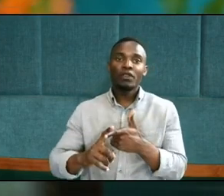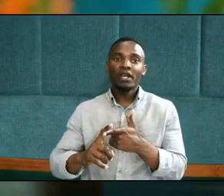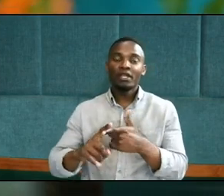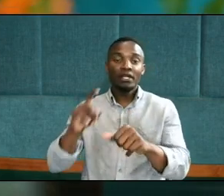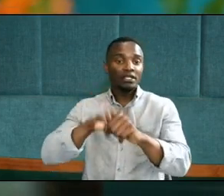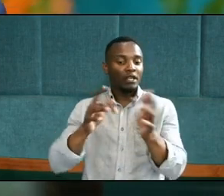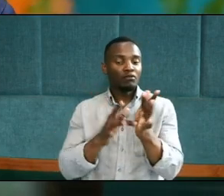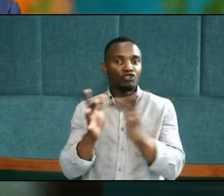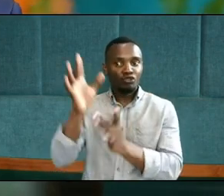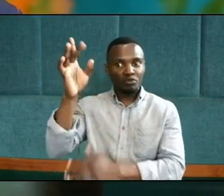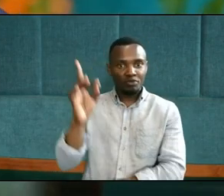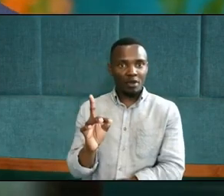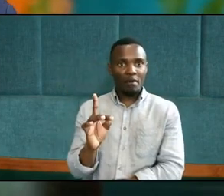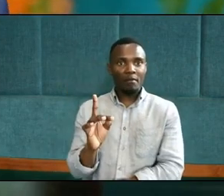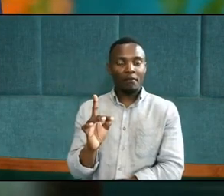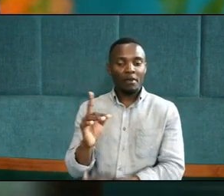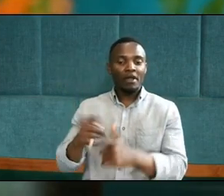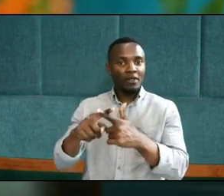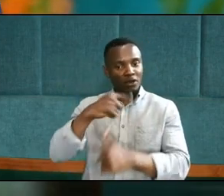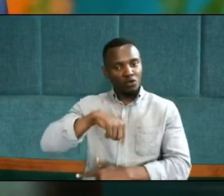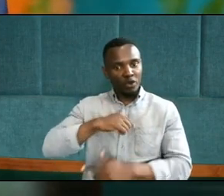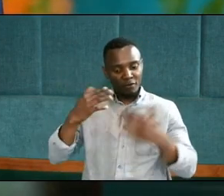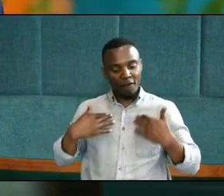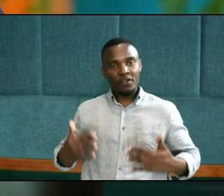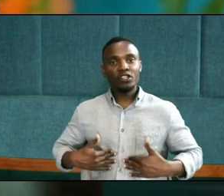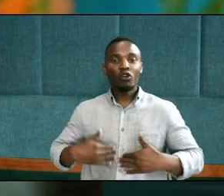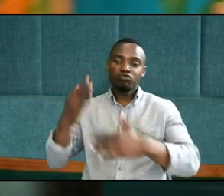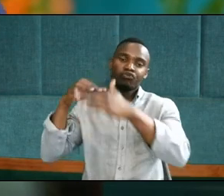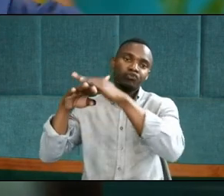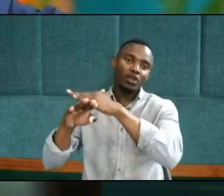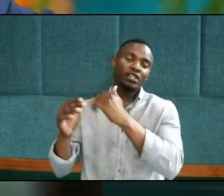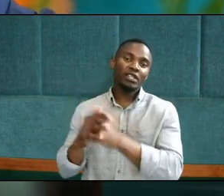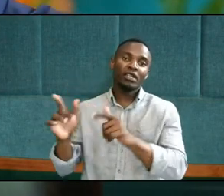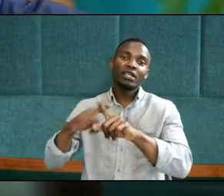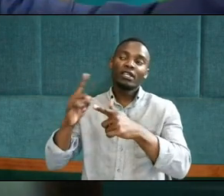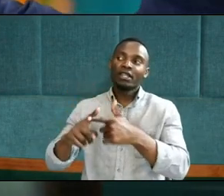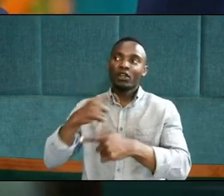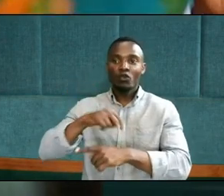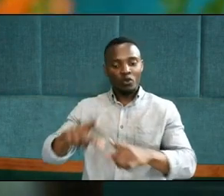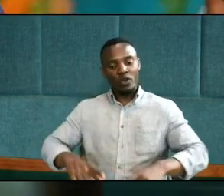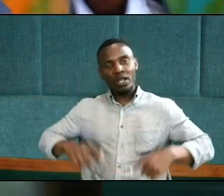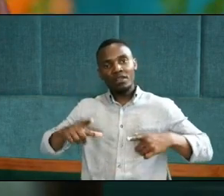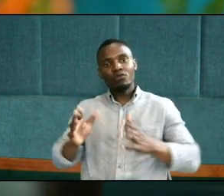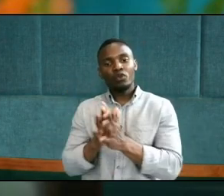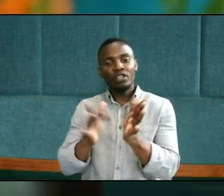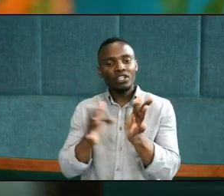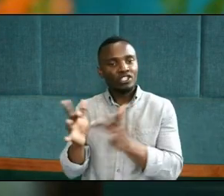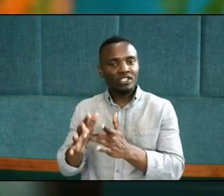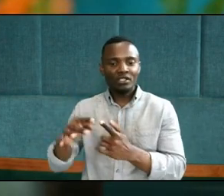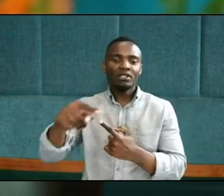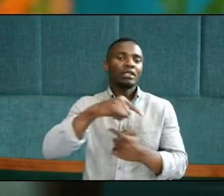second return, when it will be physical, it will be real, with Jesus at the throne, surrounded by billions of